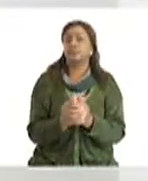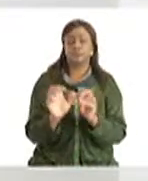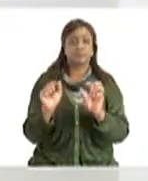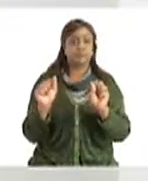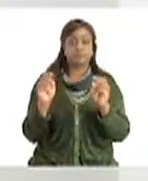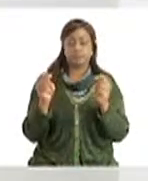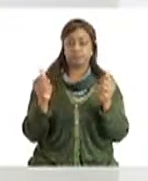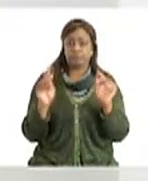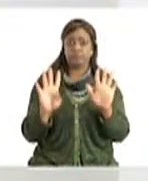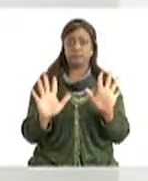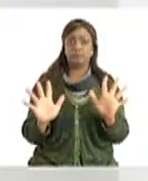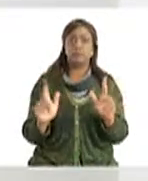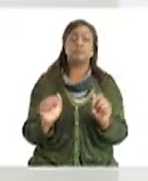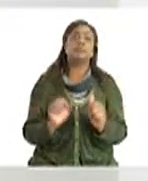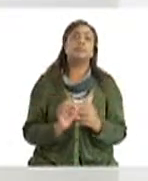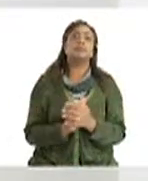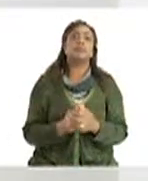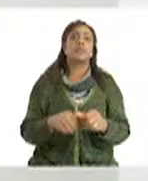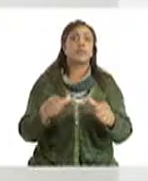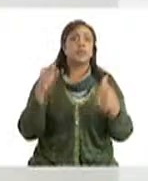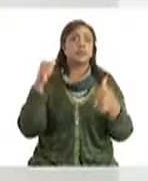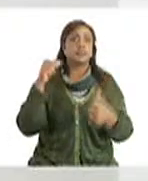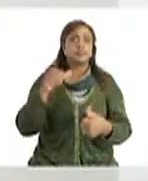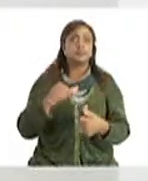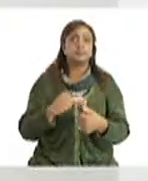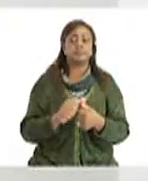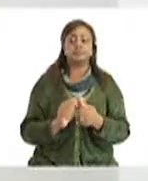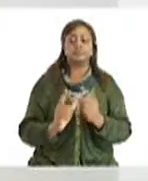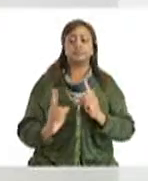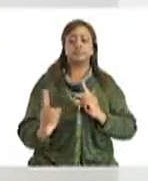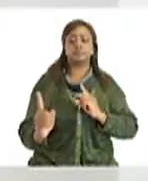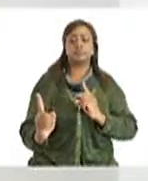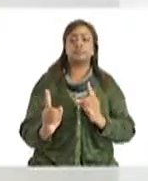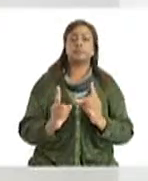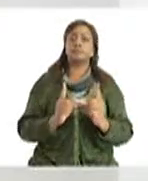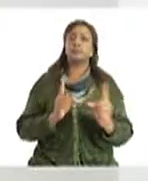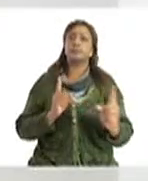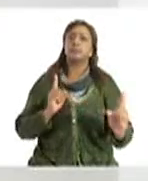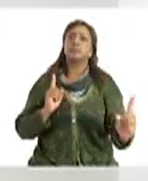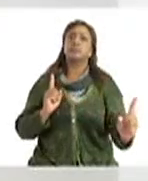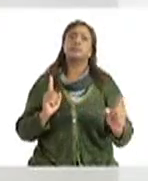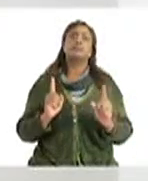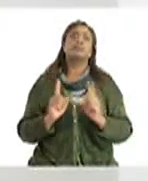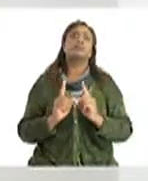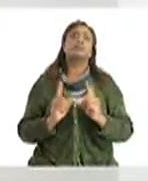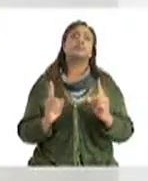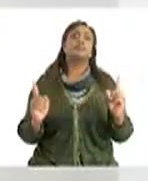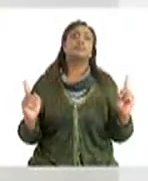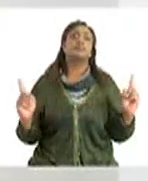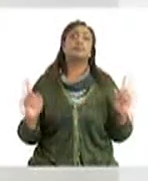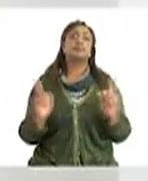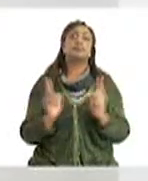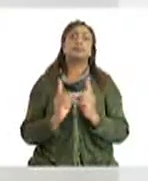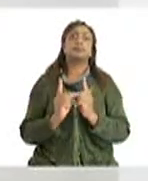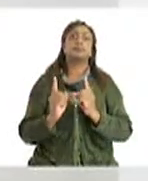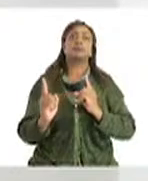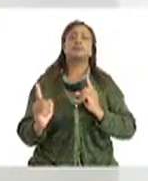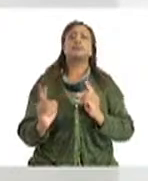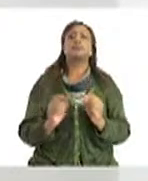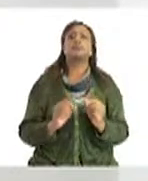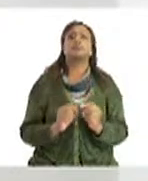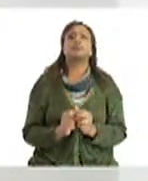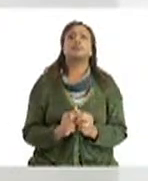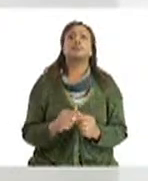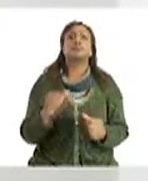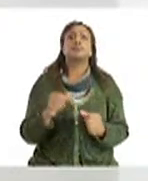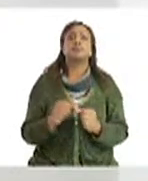another important thing to remember is to keep the distance. So let us just stretch our arms on the sides as well as in front